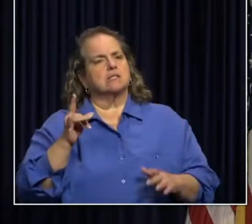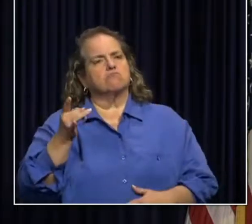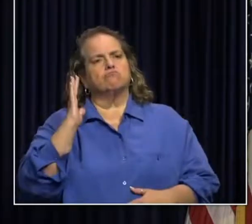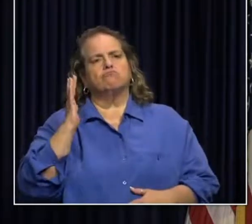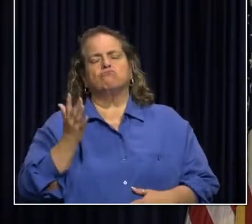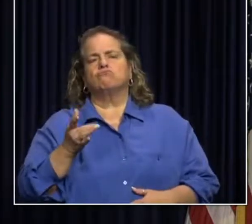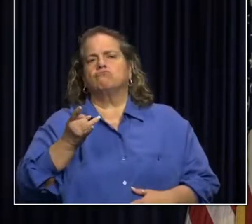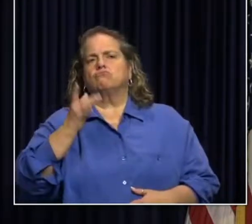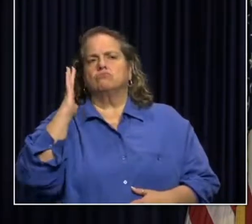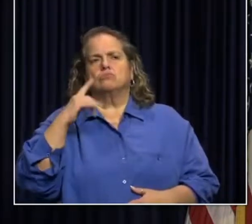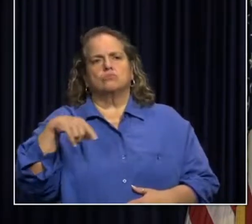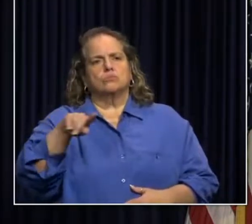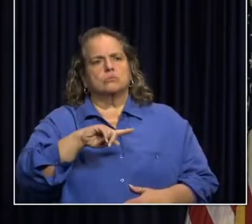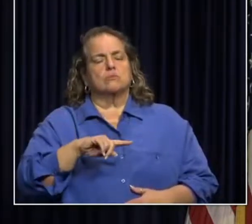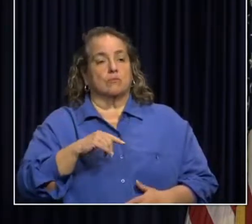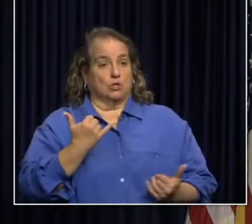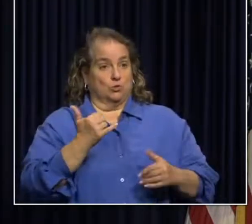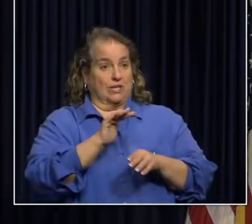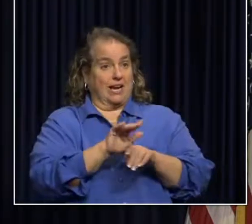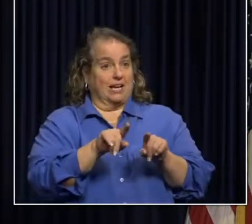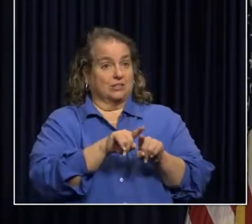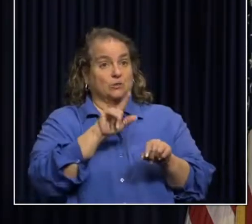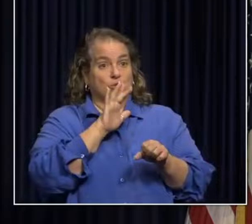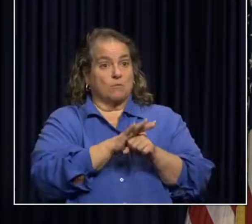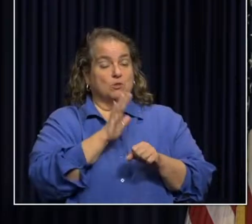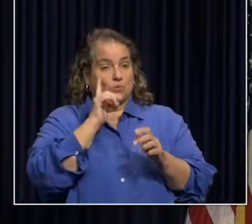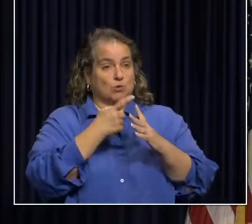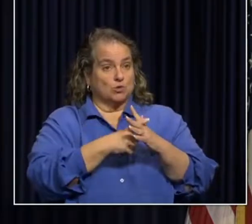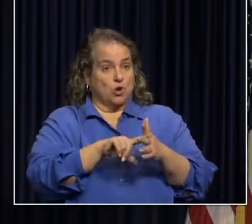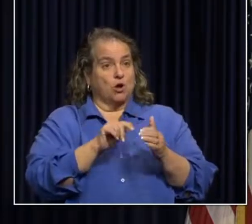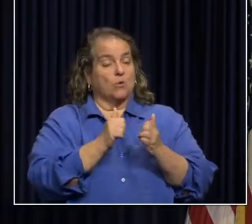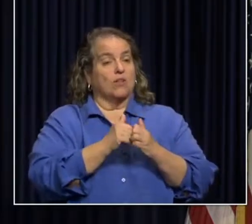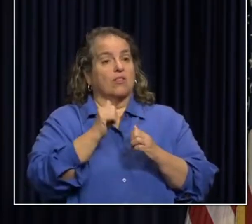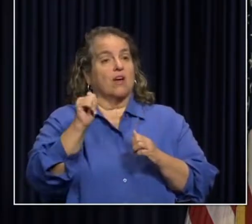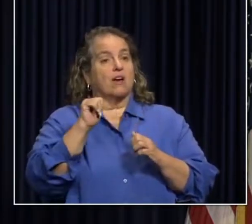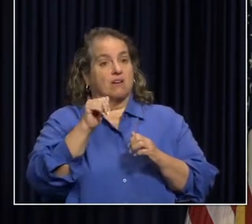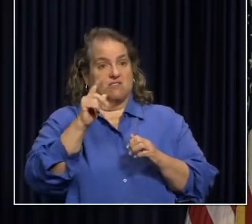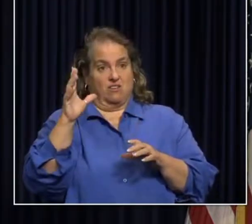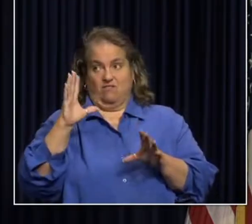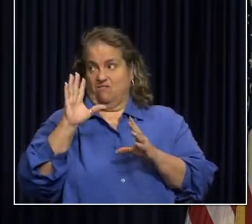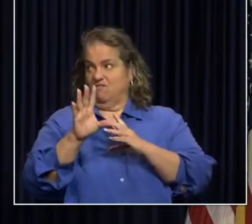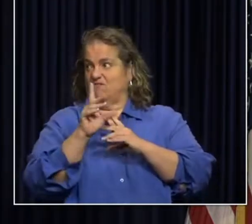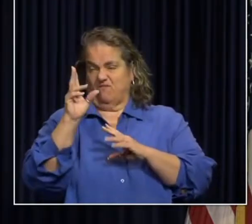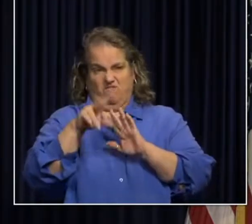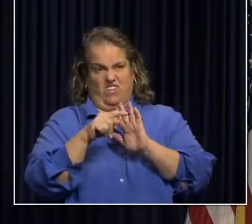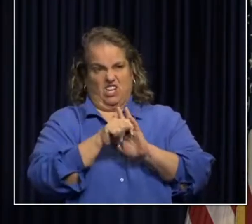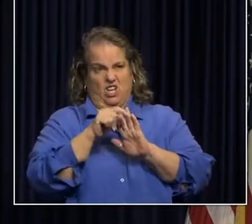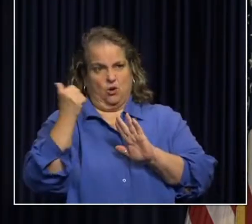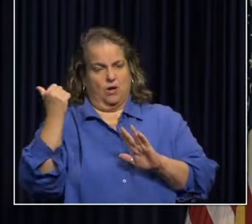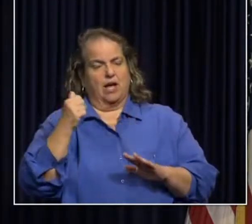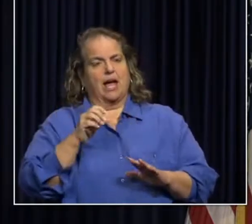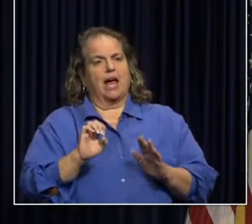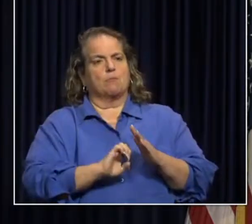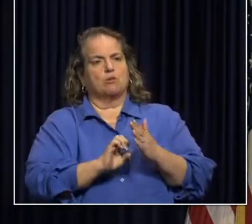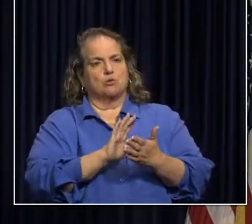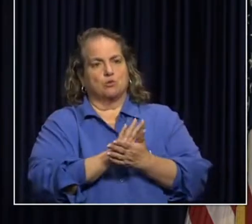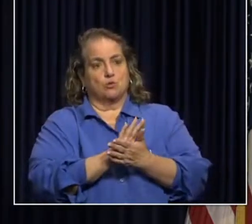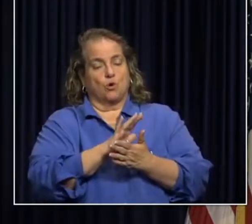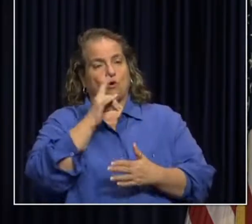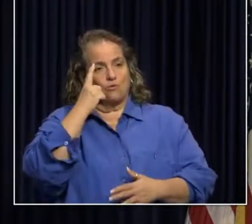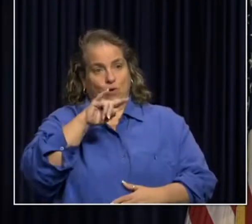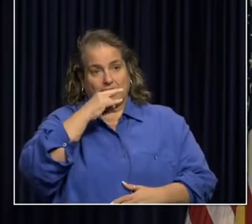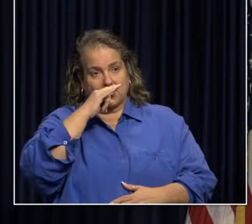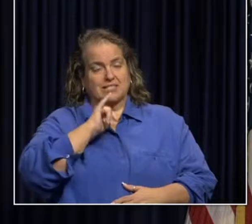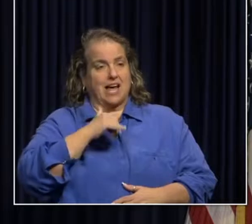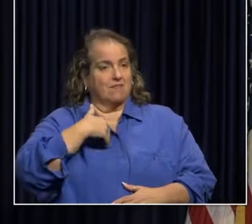start with a video. This is made for elementary school kids. I have two of those. I have a son, Will, who is